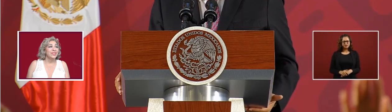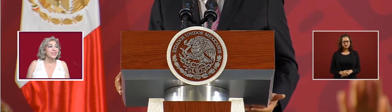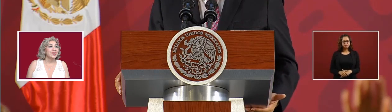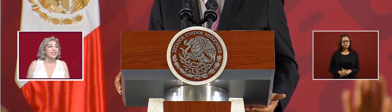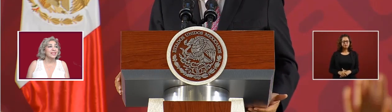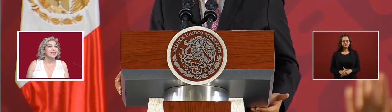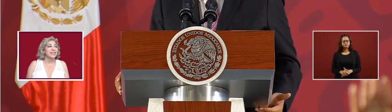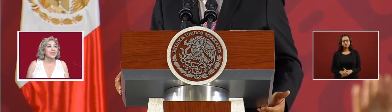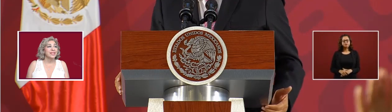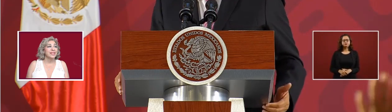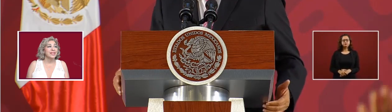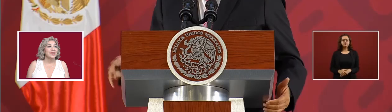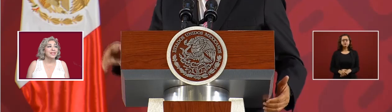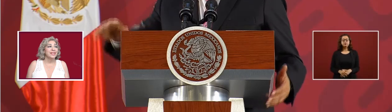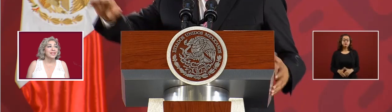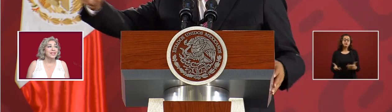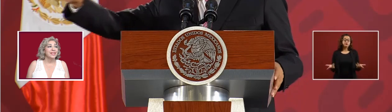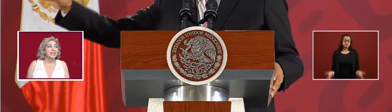if